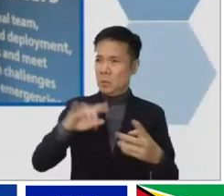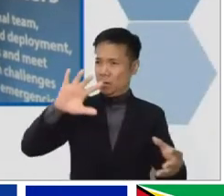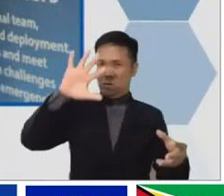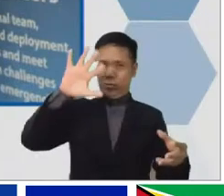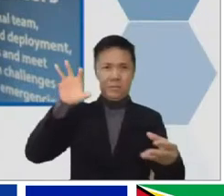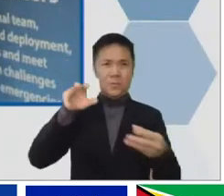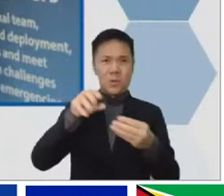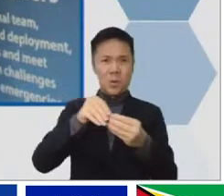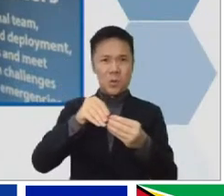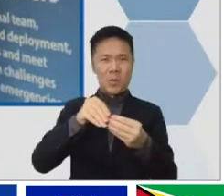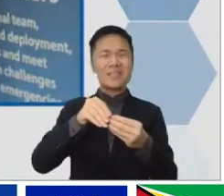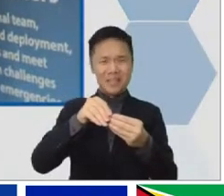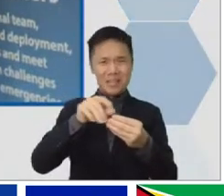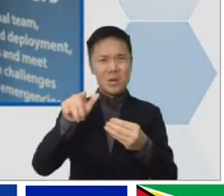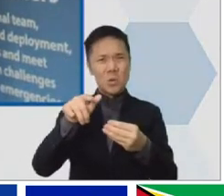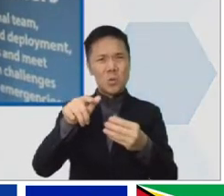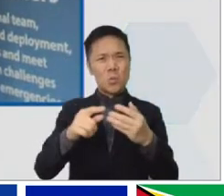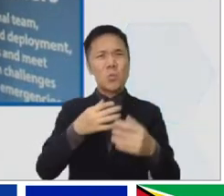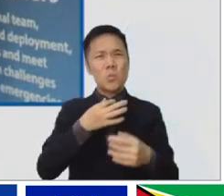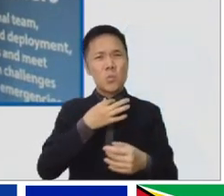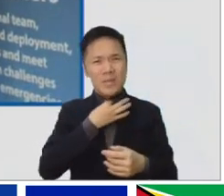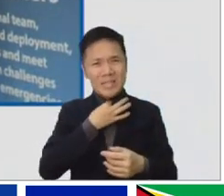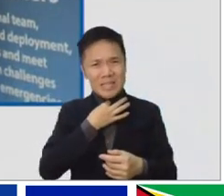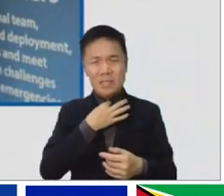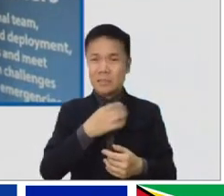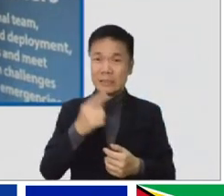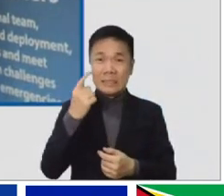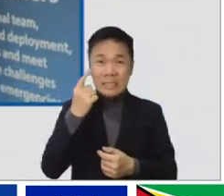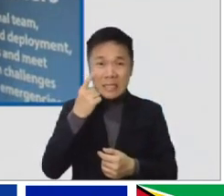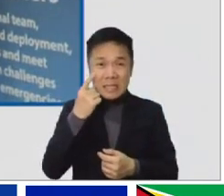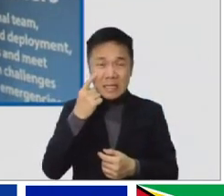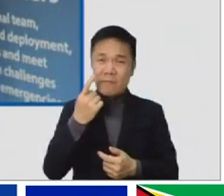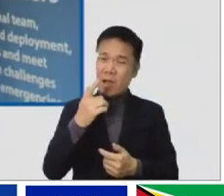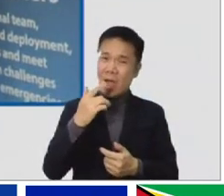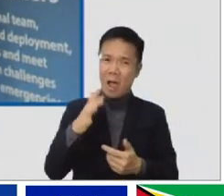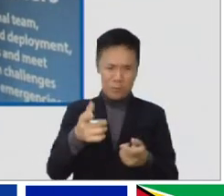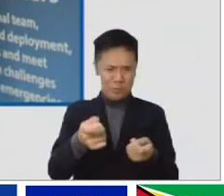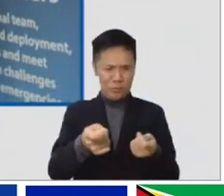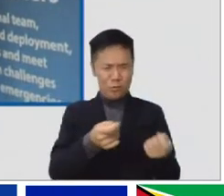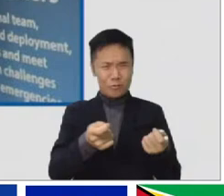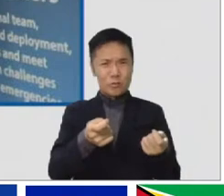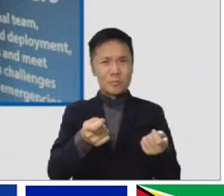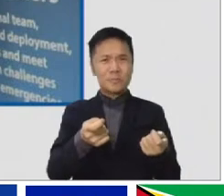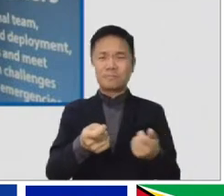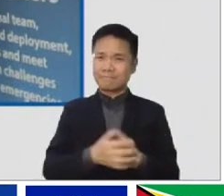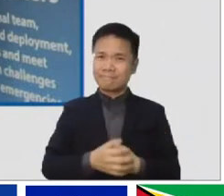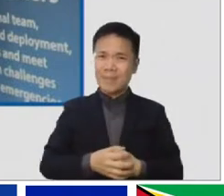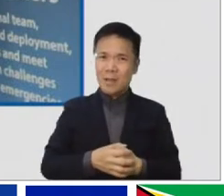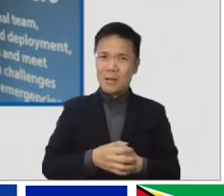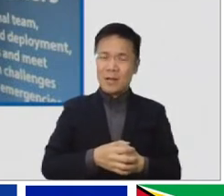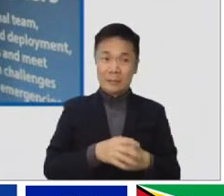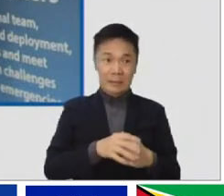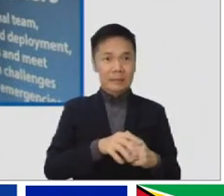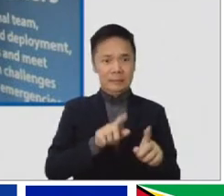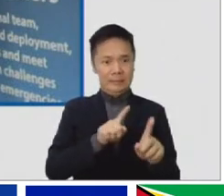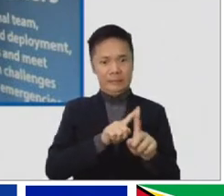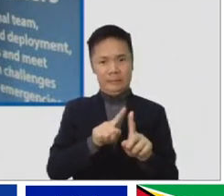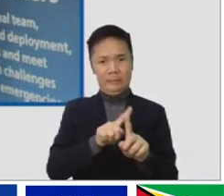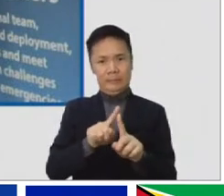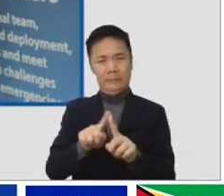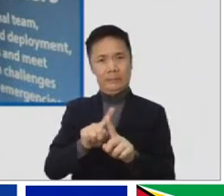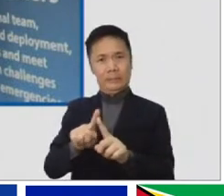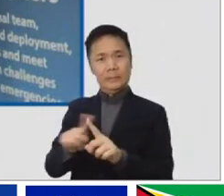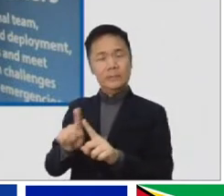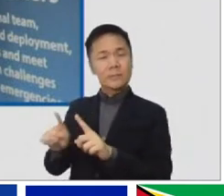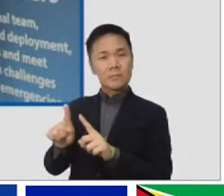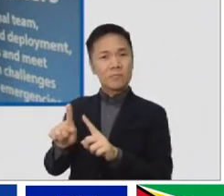in the need of controlling all my multidimensional aspects that are created among